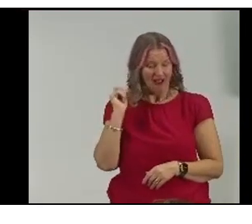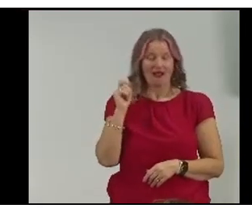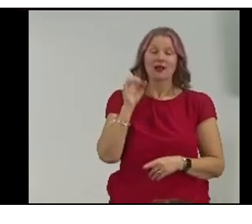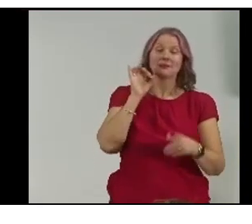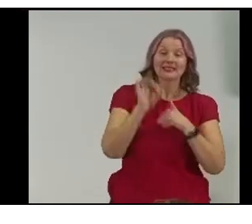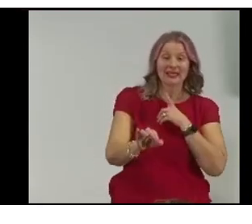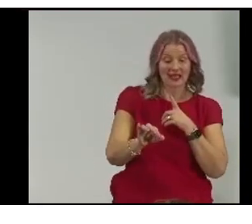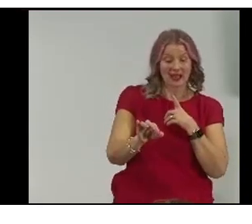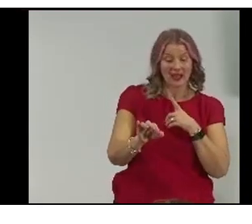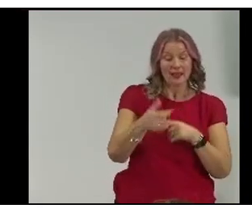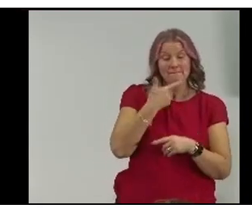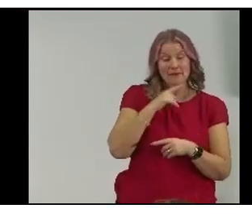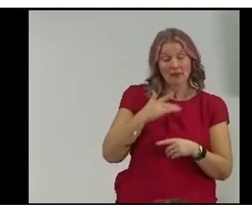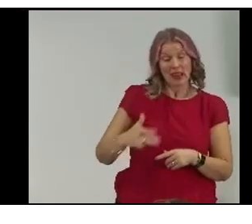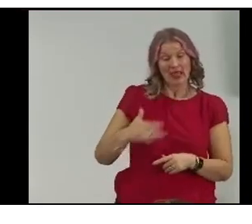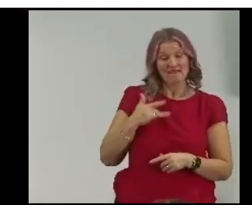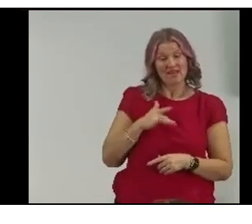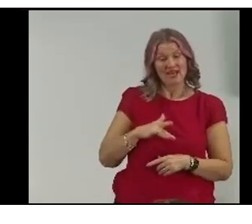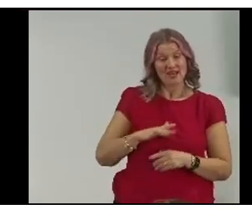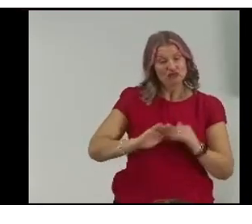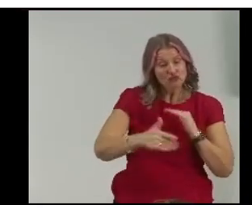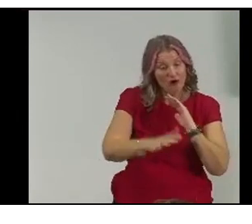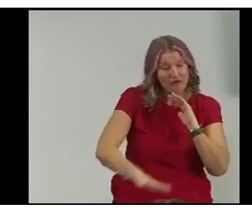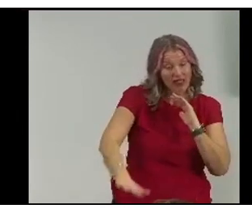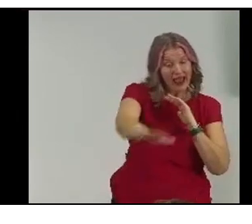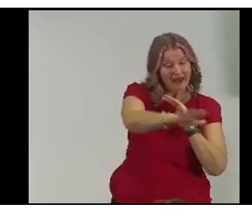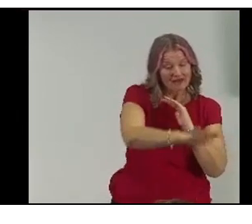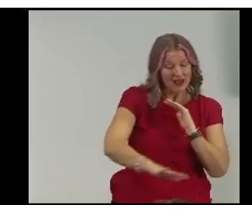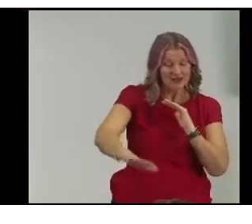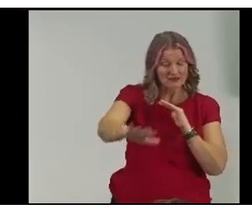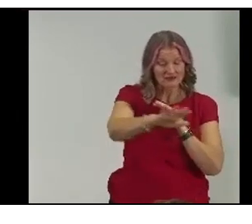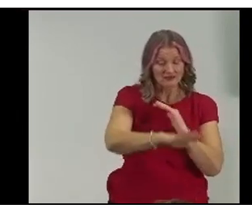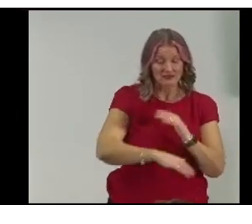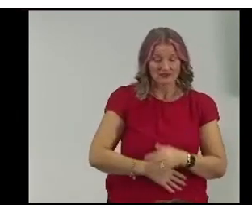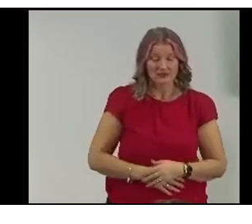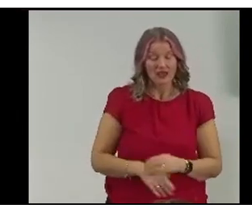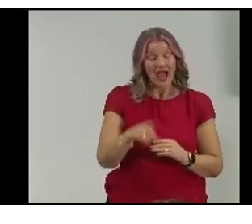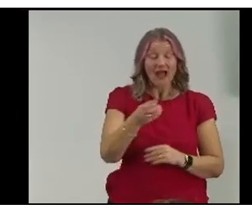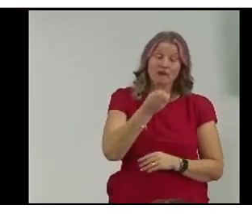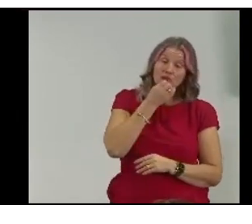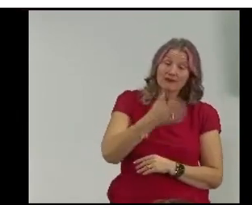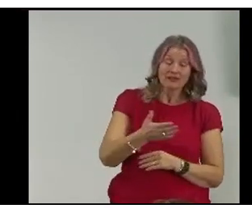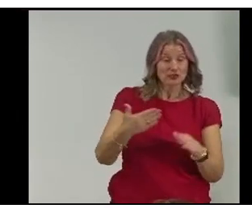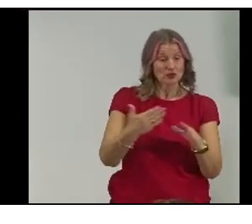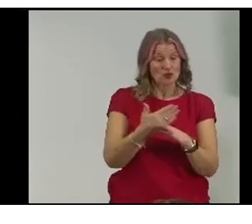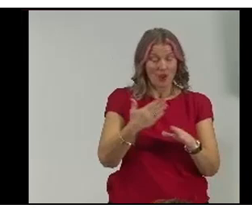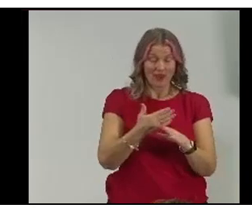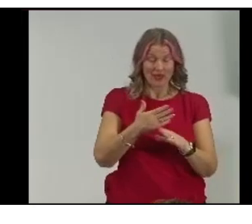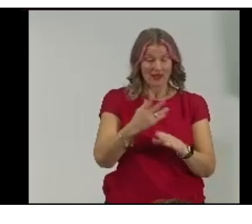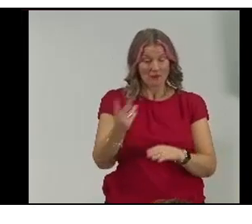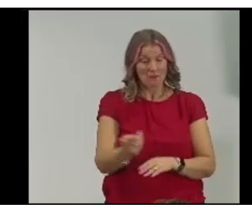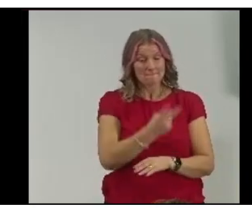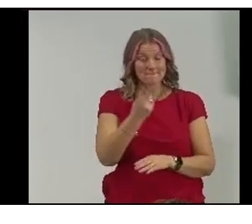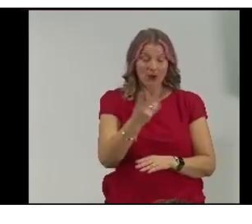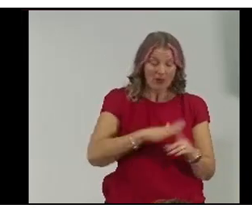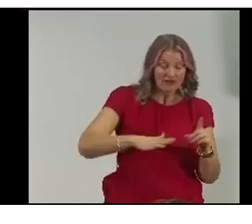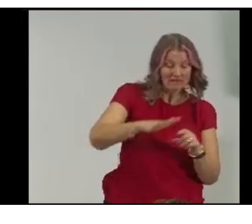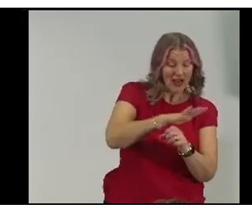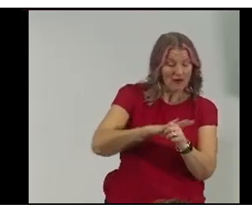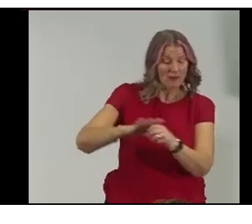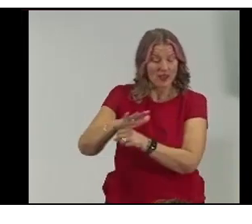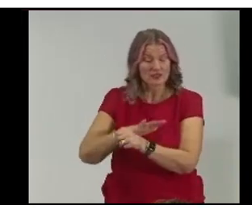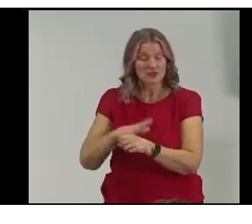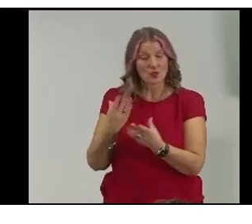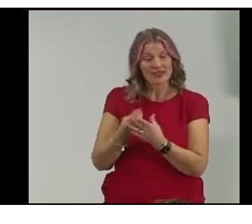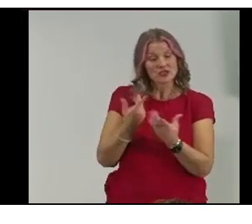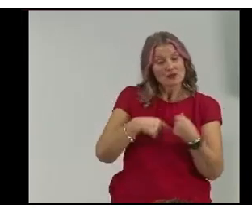population lives in the rural areas, in villages. And I've had the privilege of working in both environments with some of our